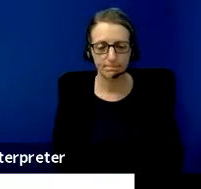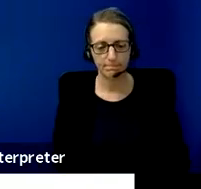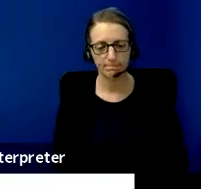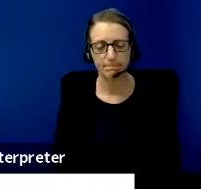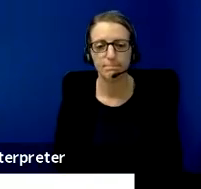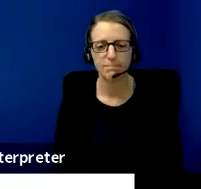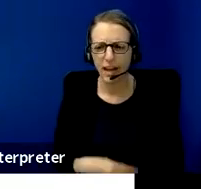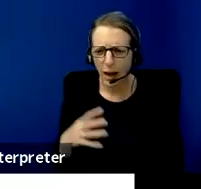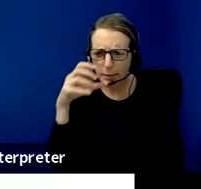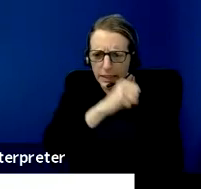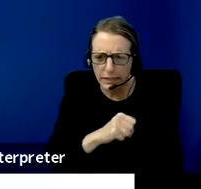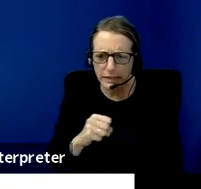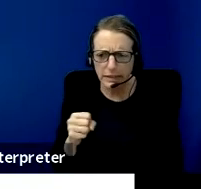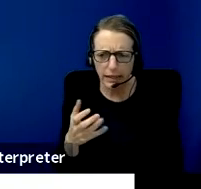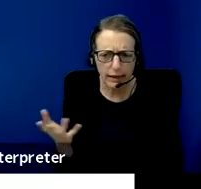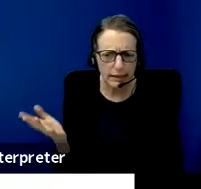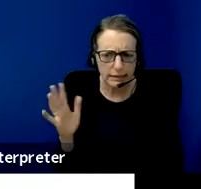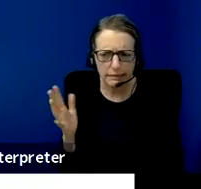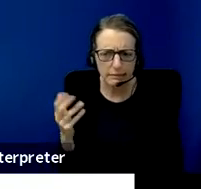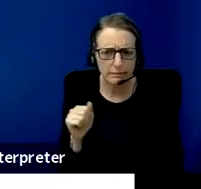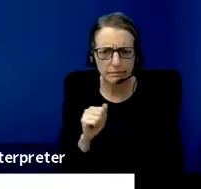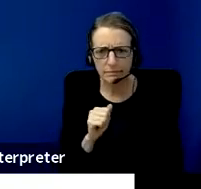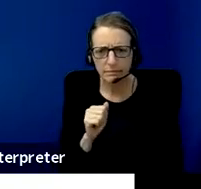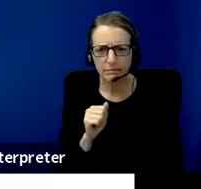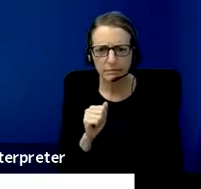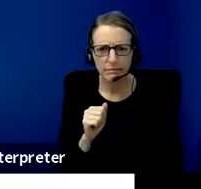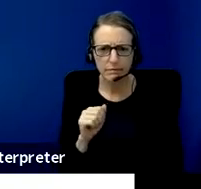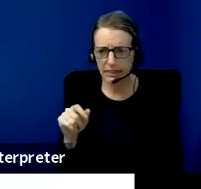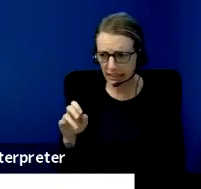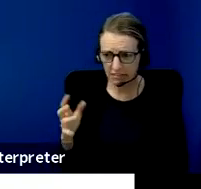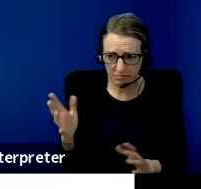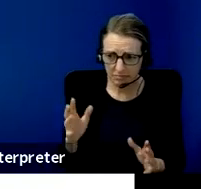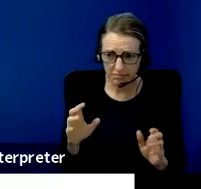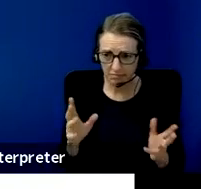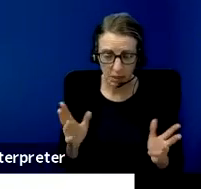Did I miss anything, Steve, that you can think of? Okay.